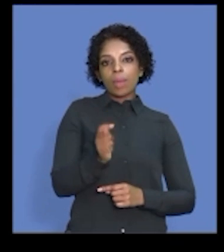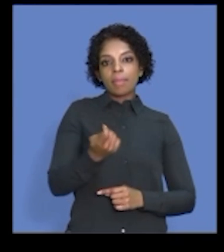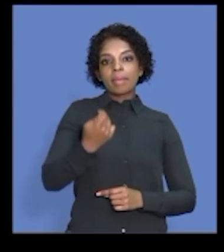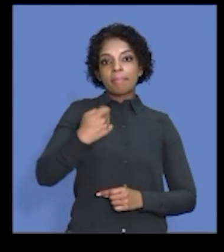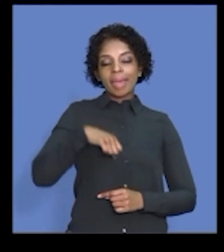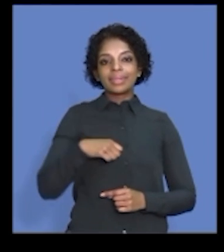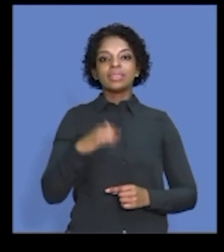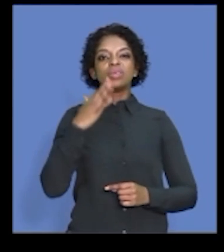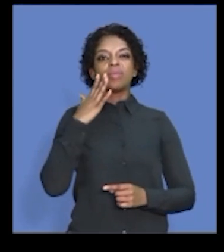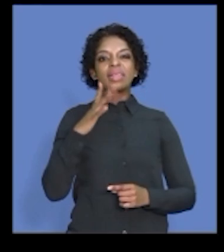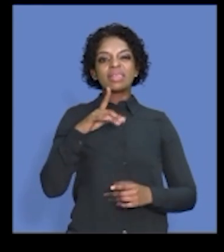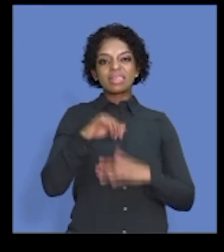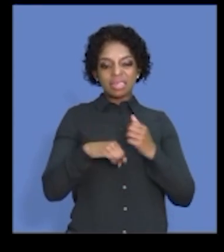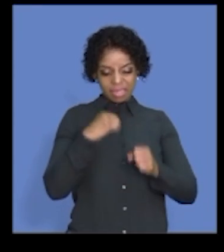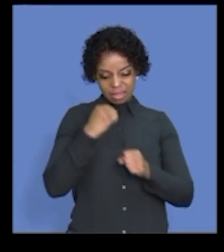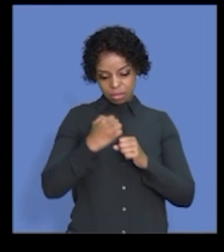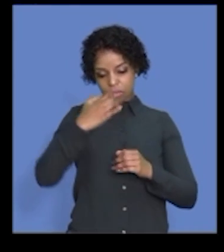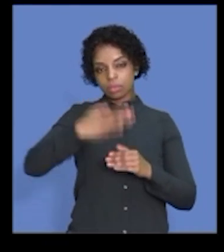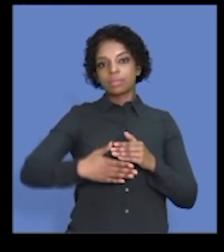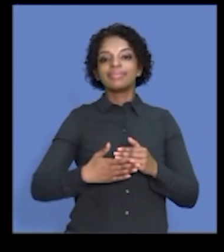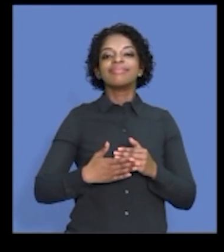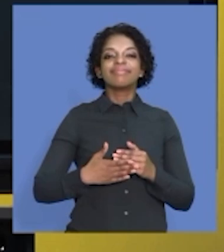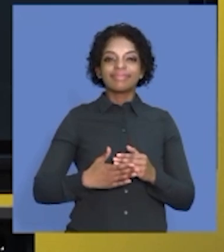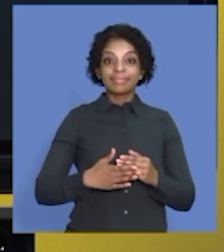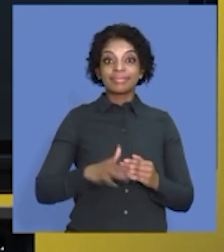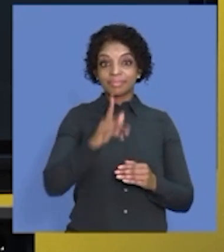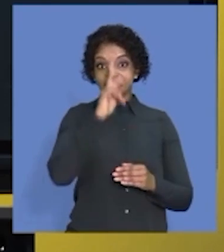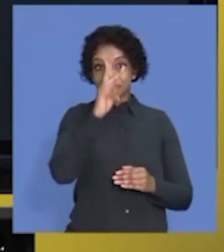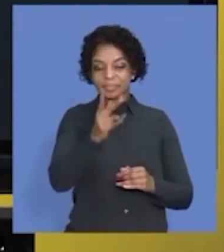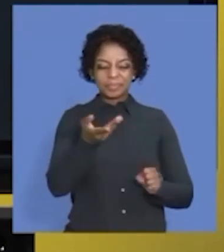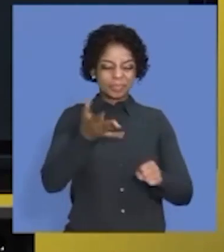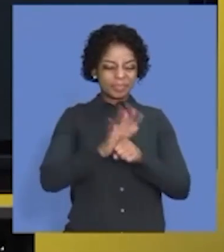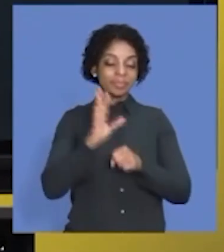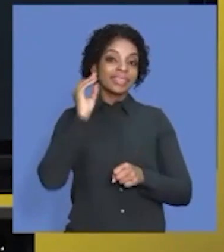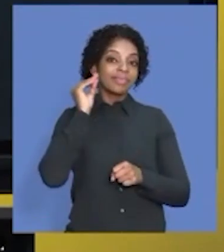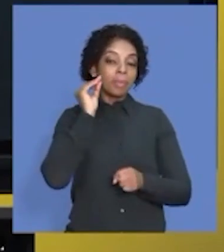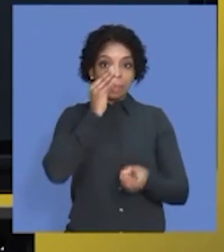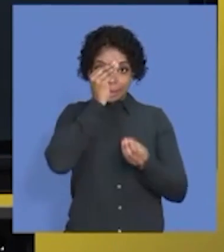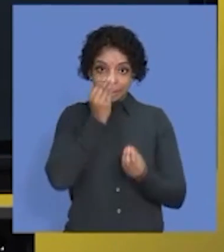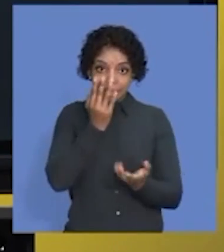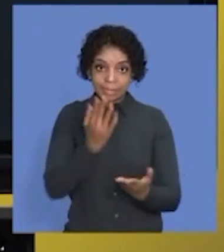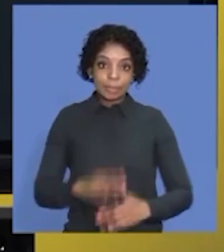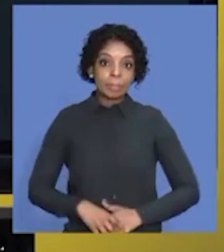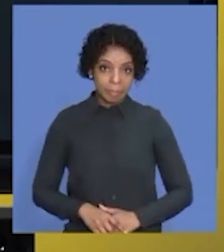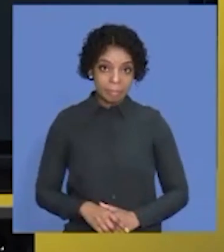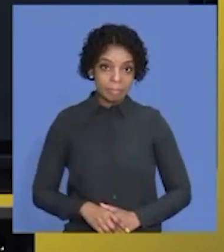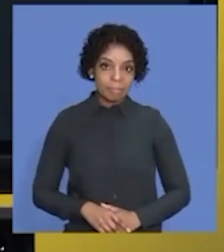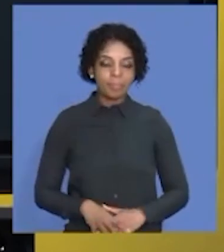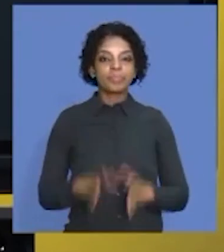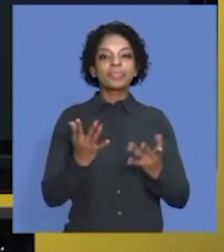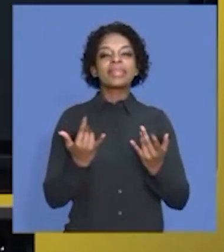clearly see, you are given a whole lot of information. Now, how do you use